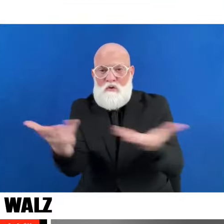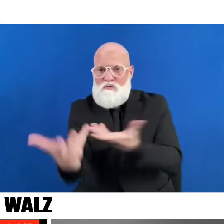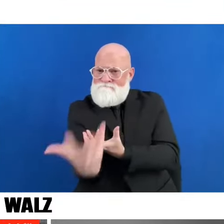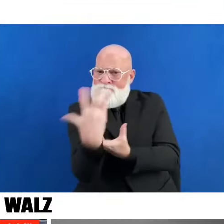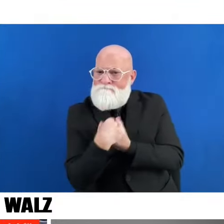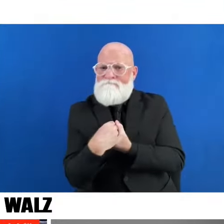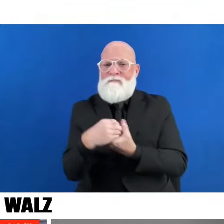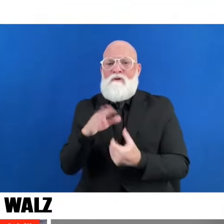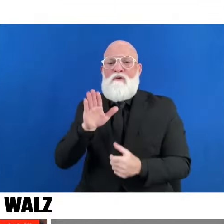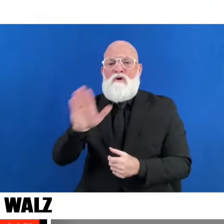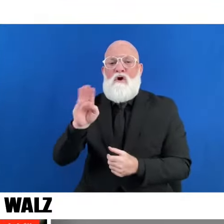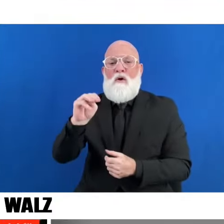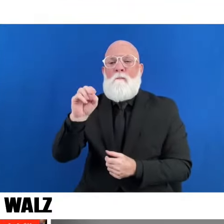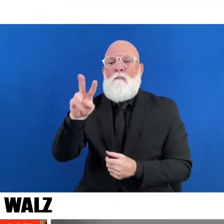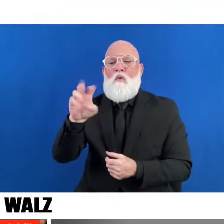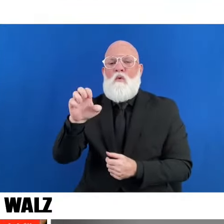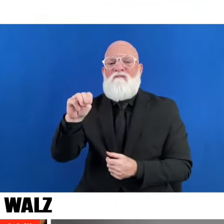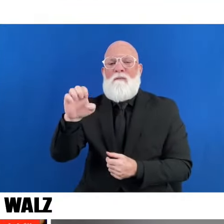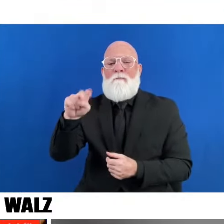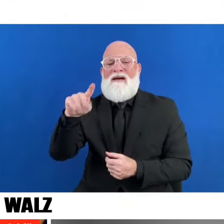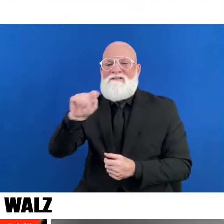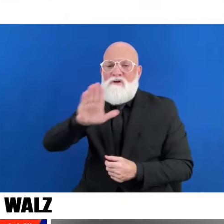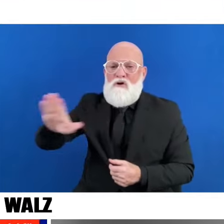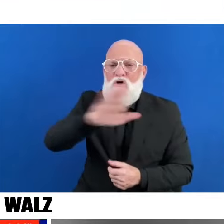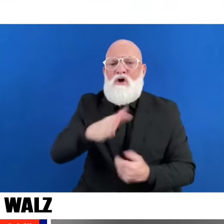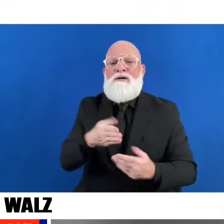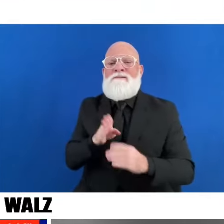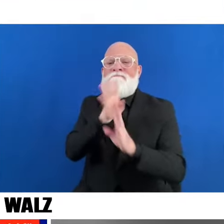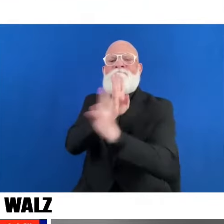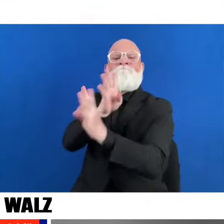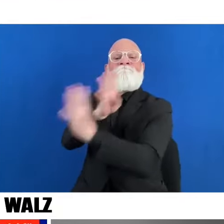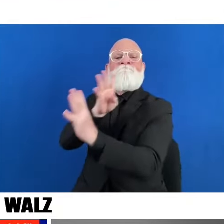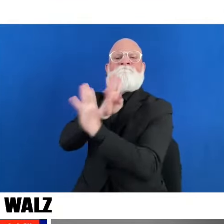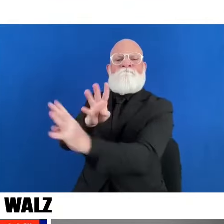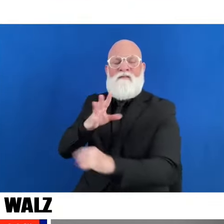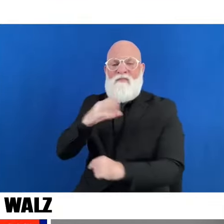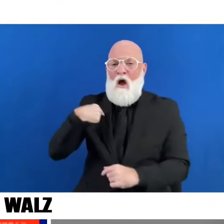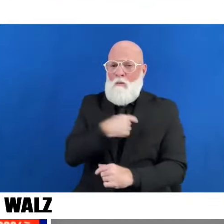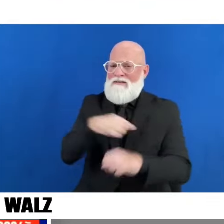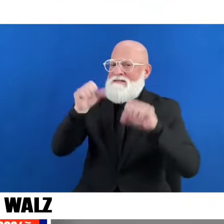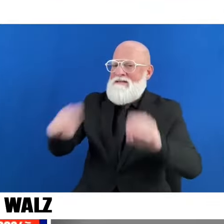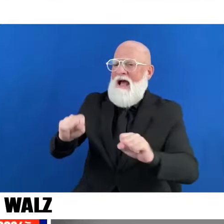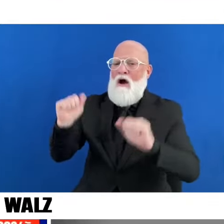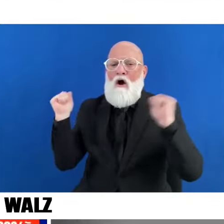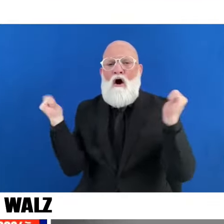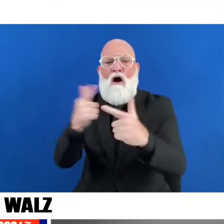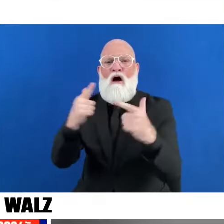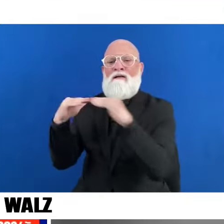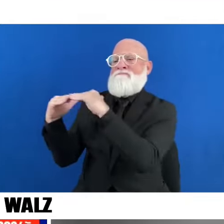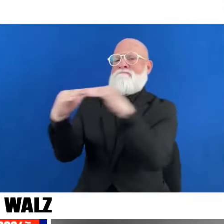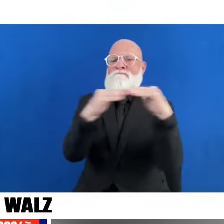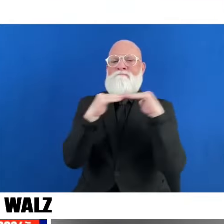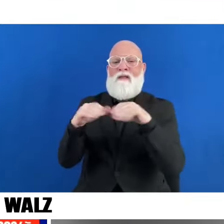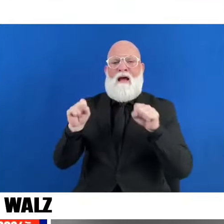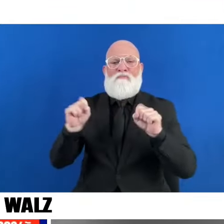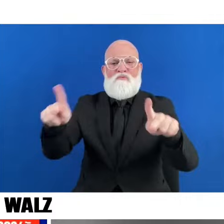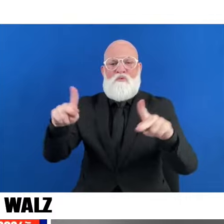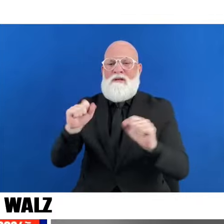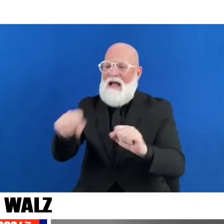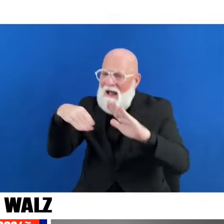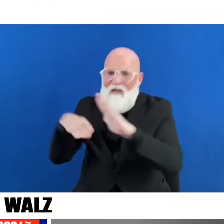Let's look for a new day where everybody gets that opportunity and everybody gets a chance to thrive. I humbly ask for your vote on